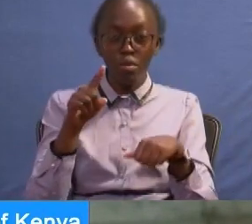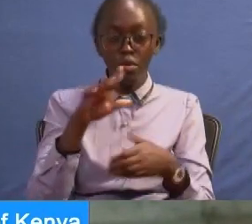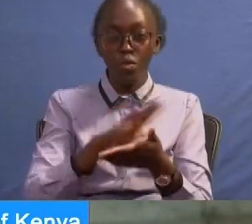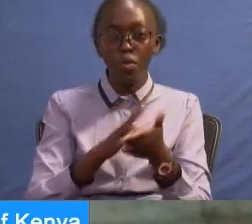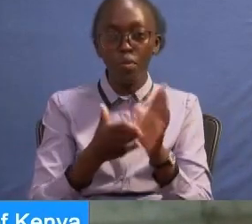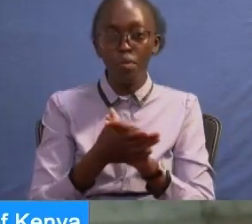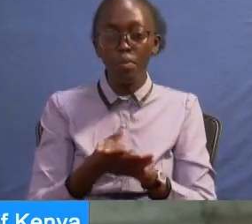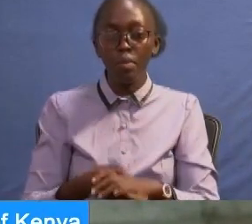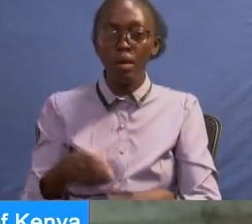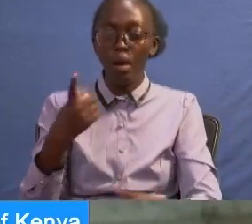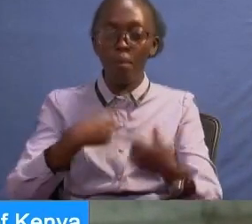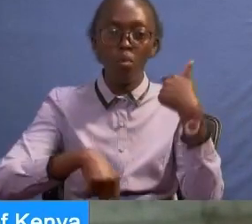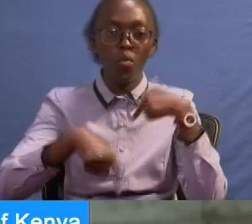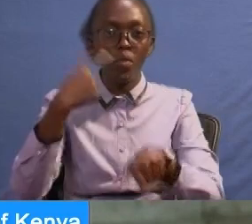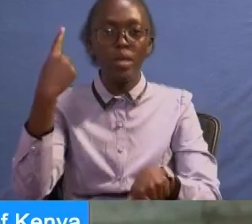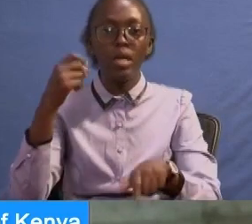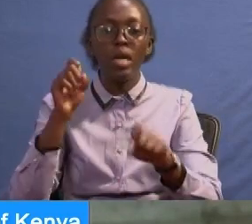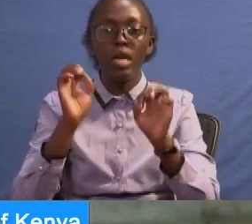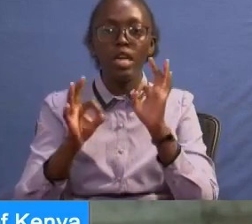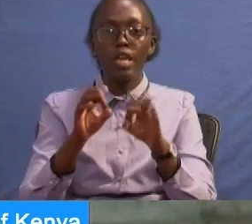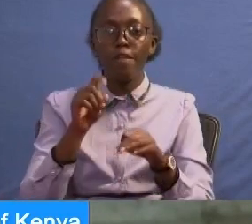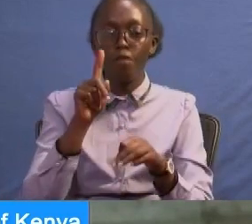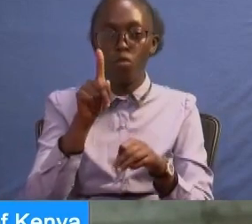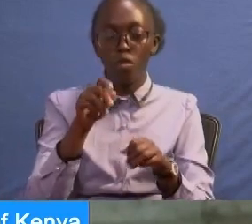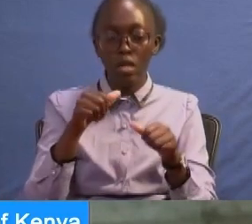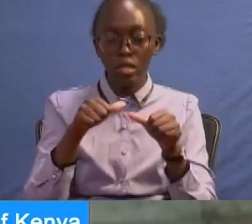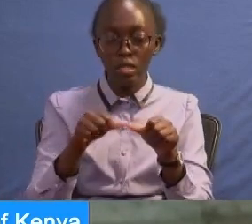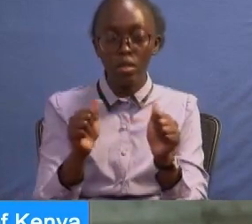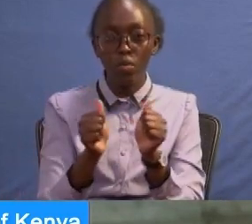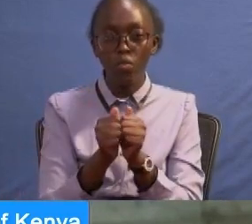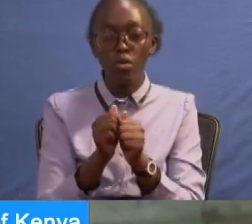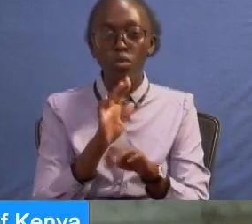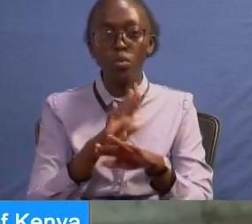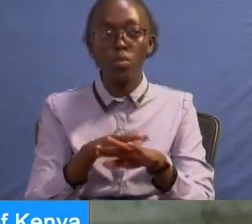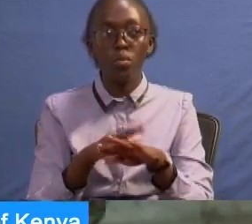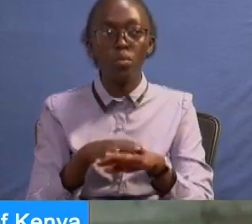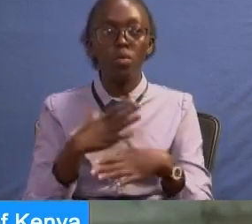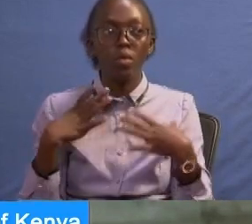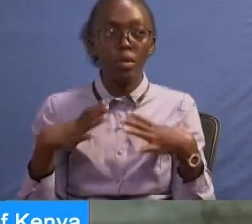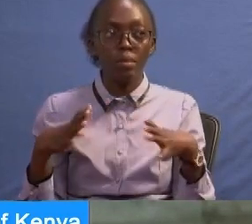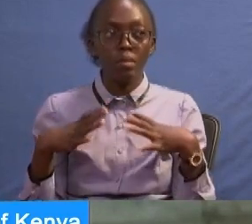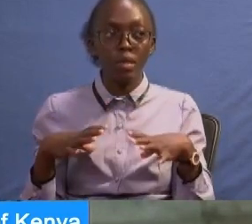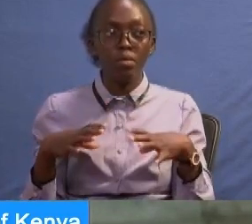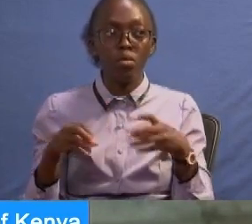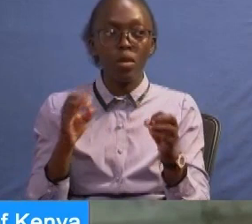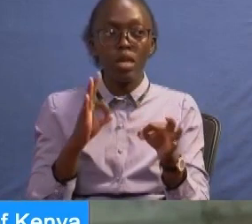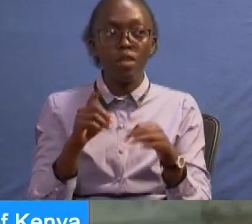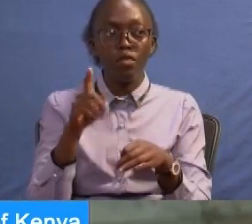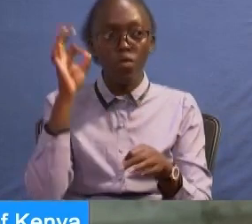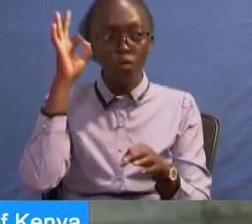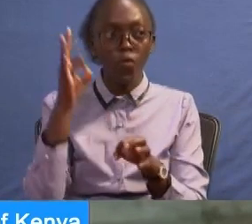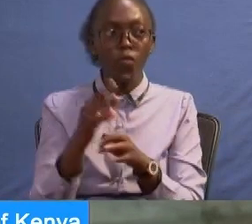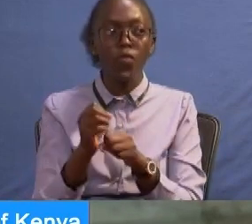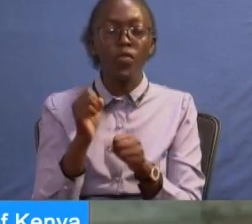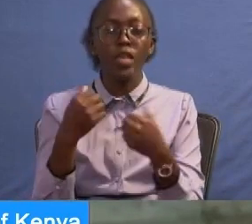conquerors if you keep the right company. You can be more than conqueror if you have faith in this God.